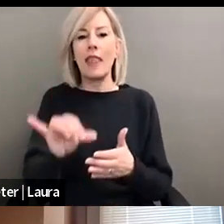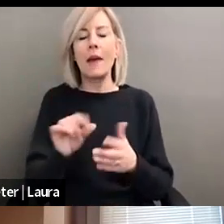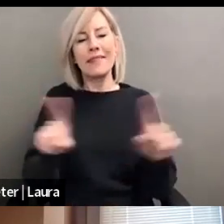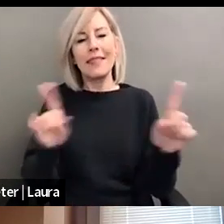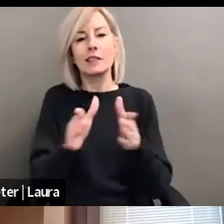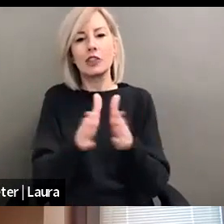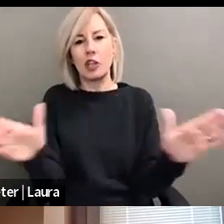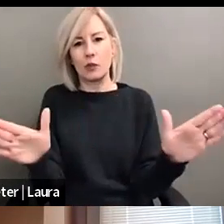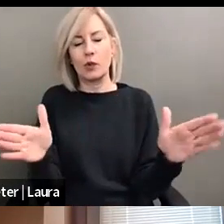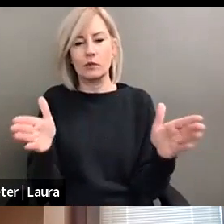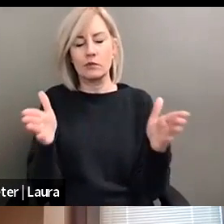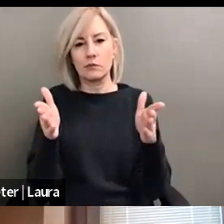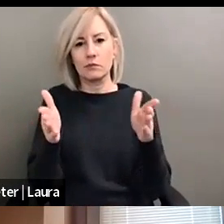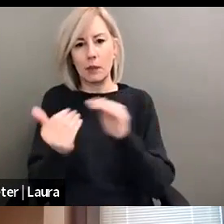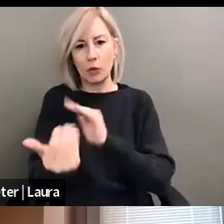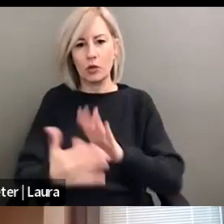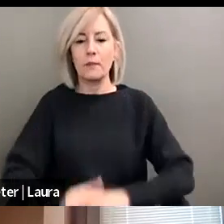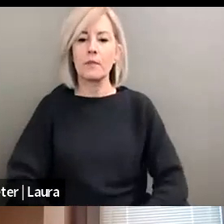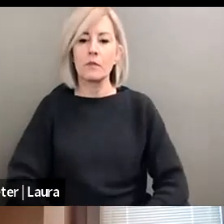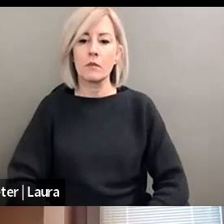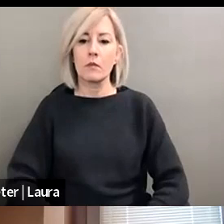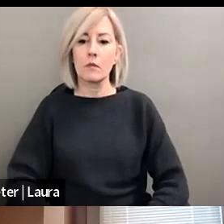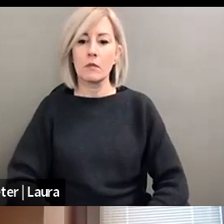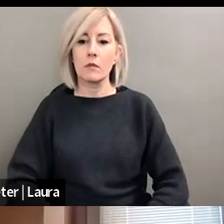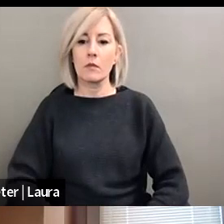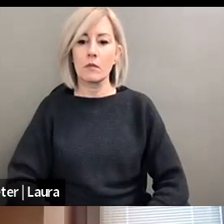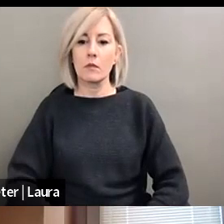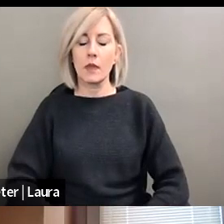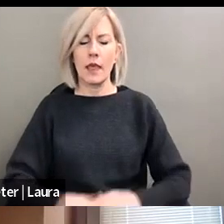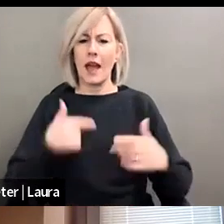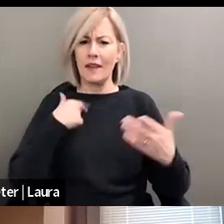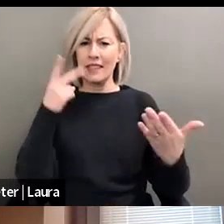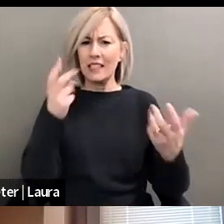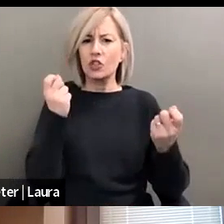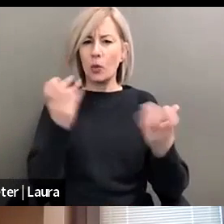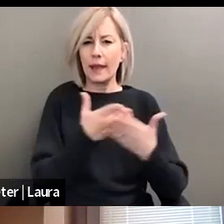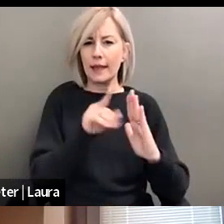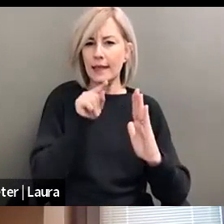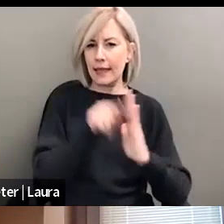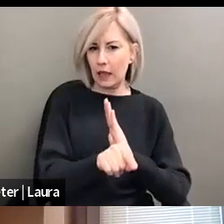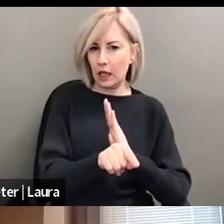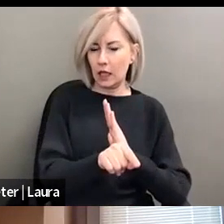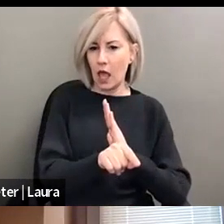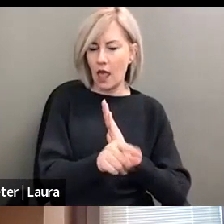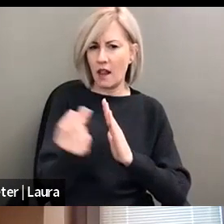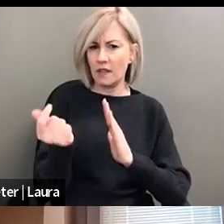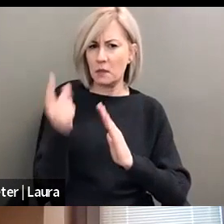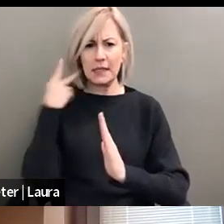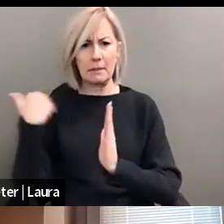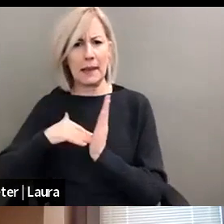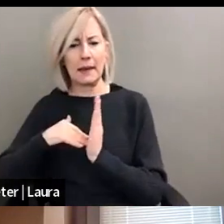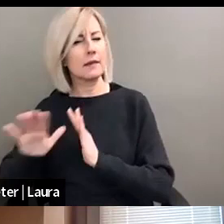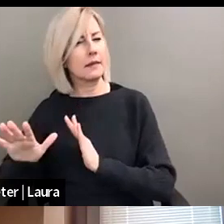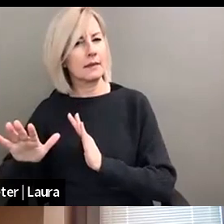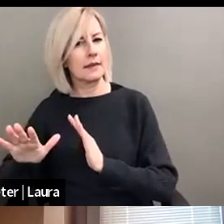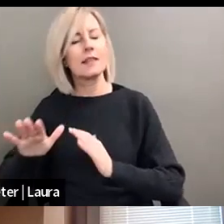way. You can also have stuff. There's been so many things that I've seen killed, and then all of a sudden you see them again. So